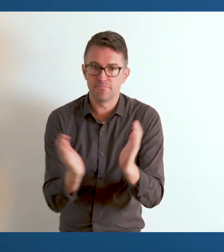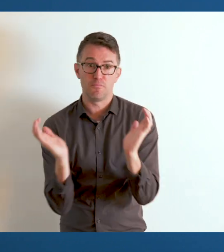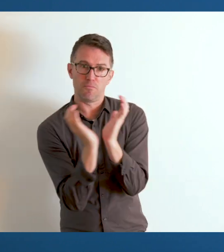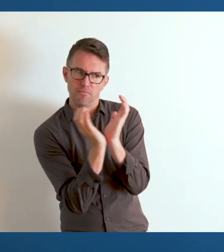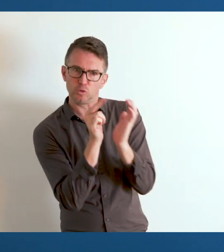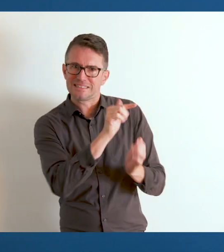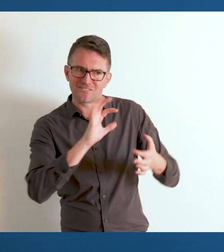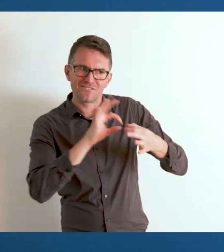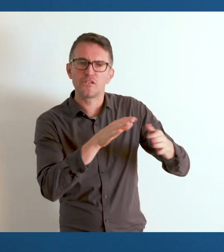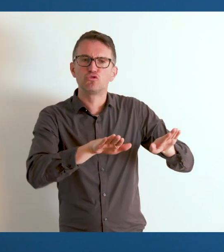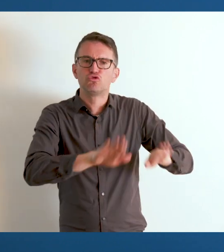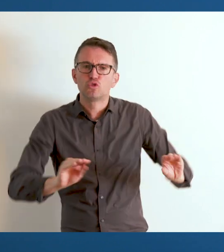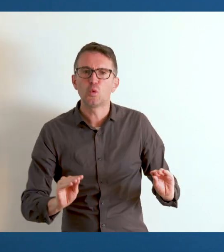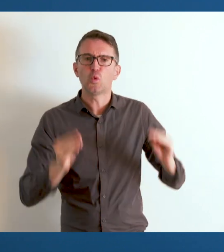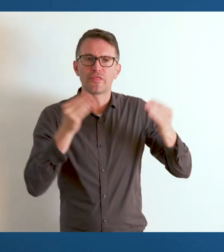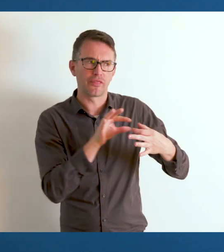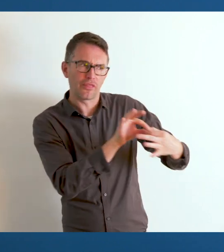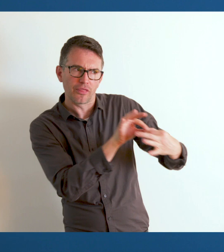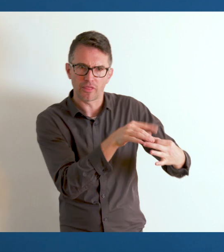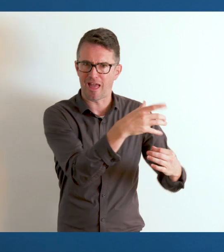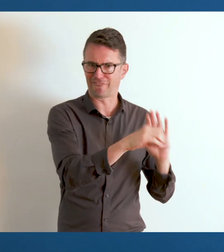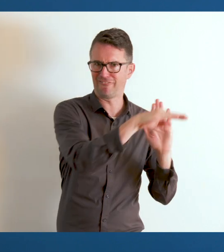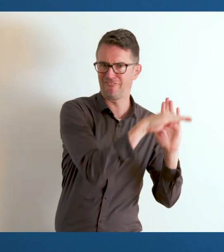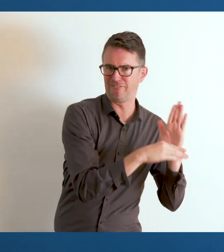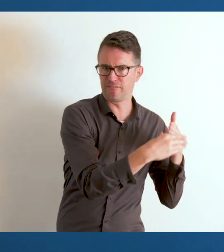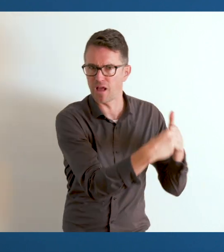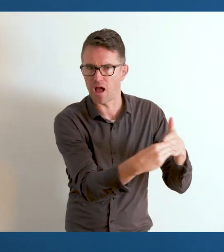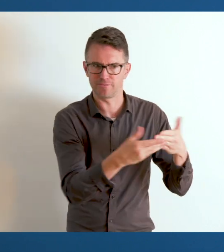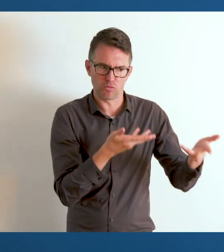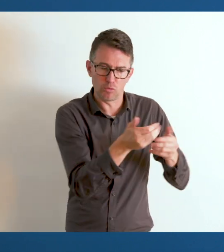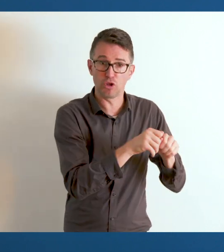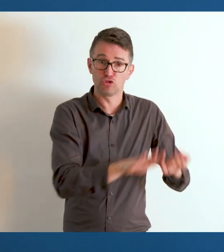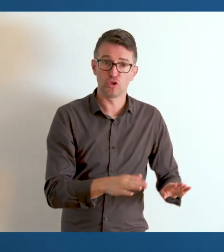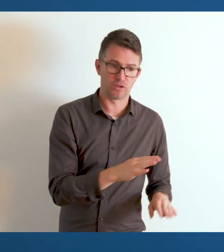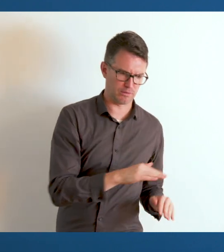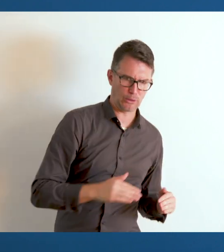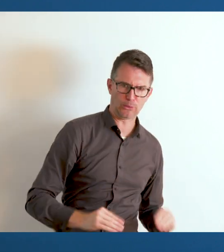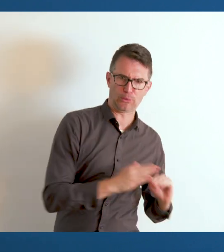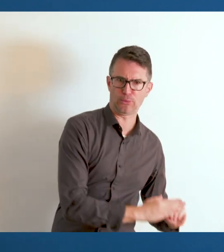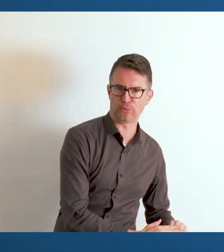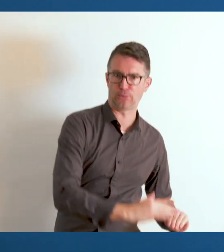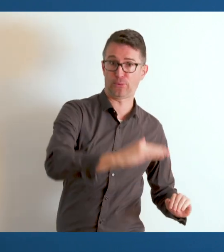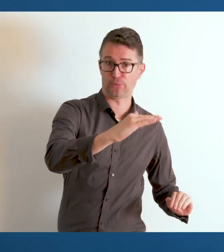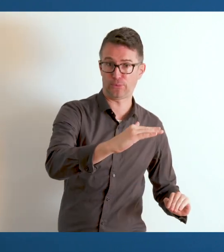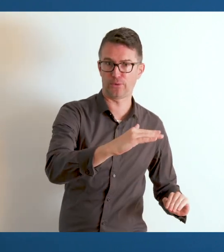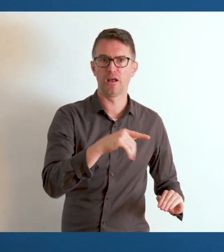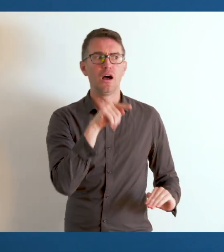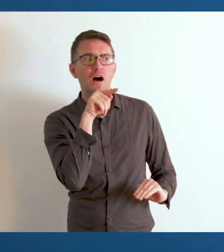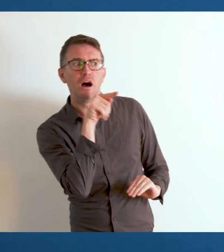Child Functioning Module for children 2 to 4 and 5 to 17 years of age that looks at those